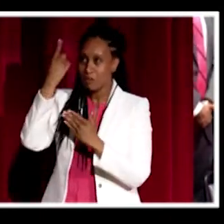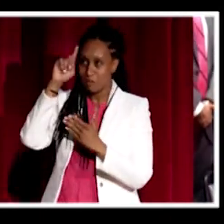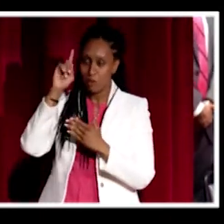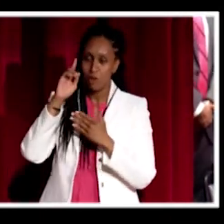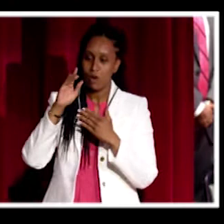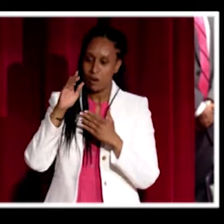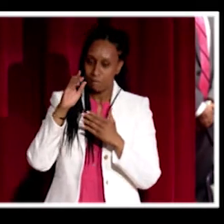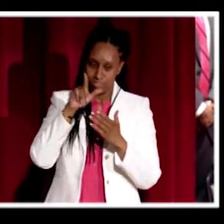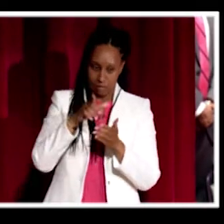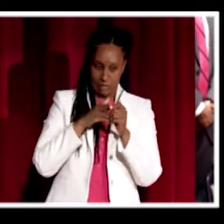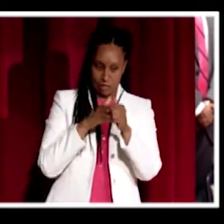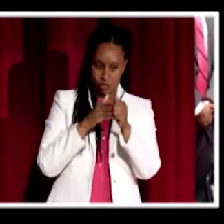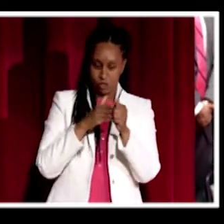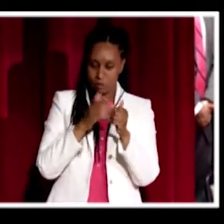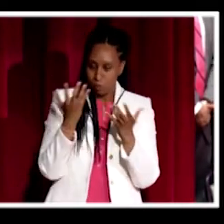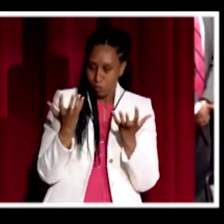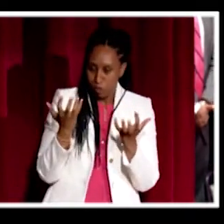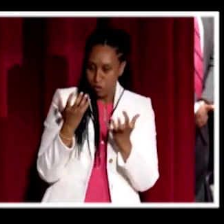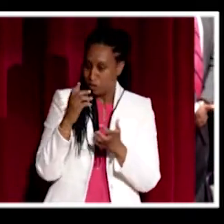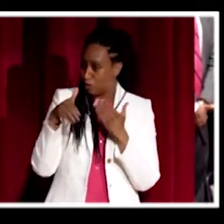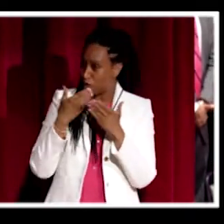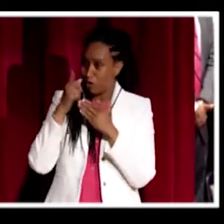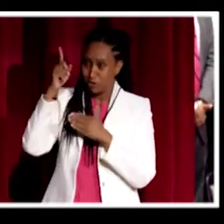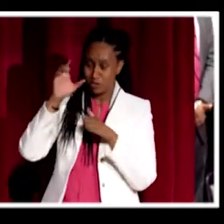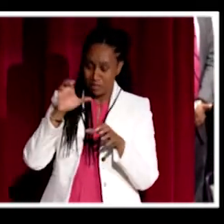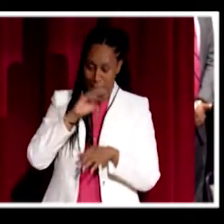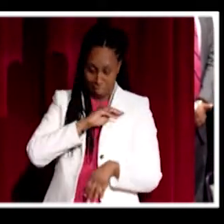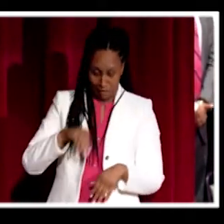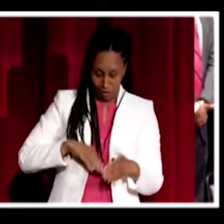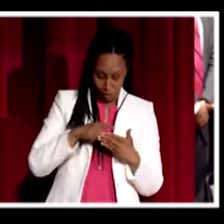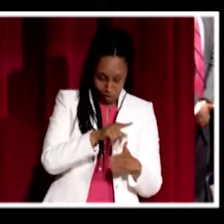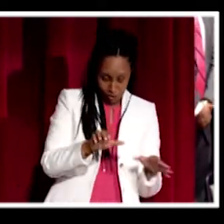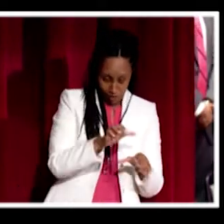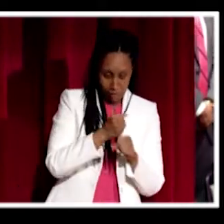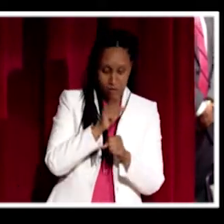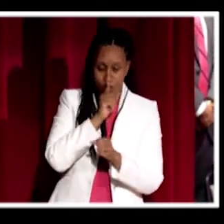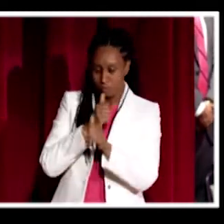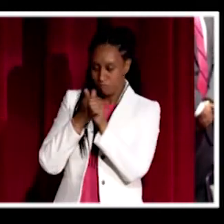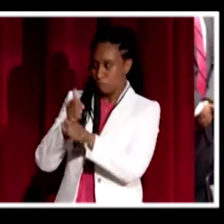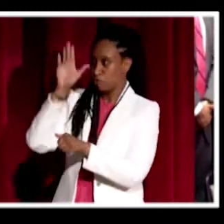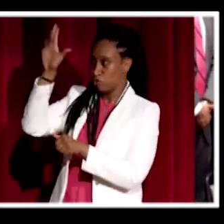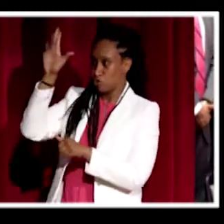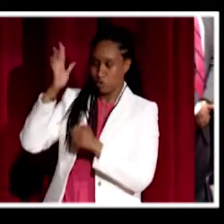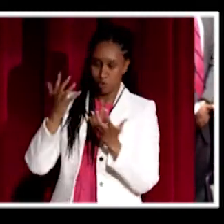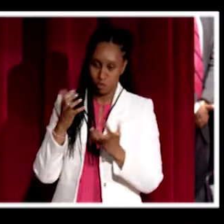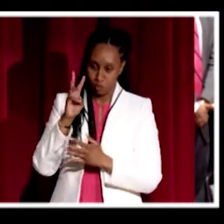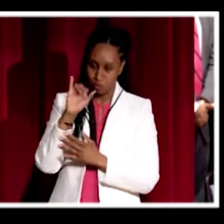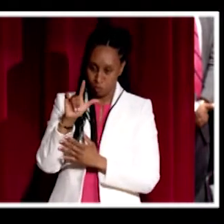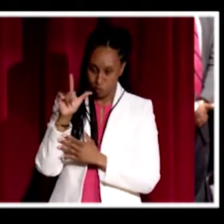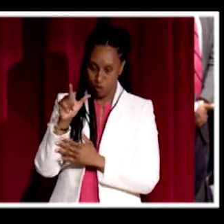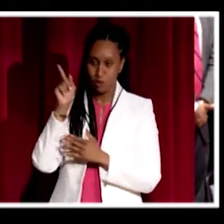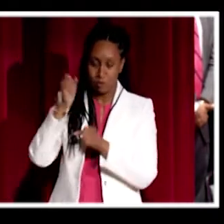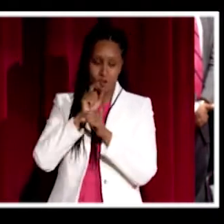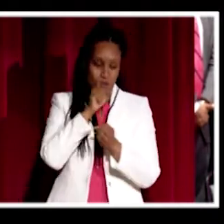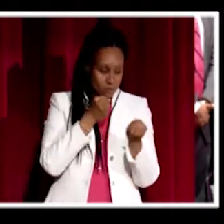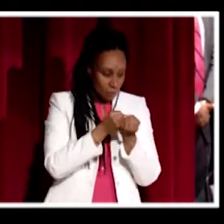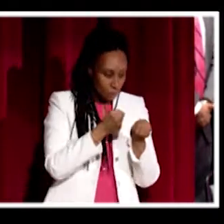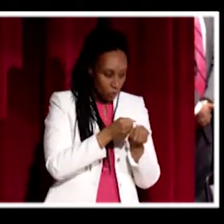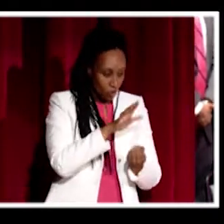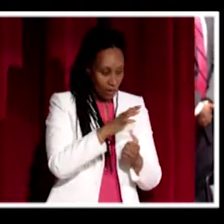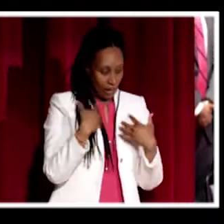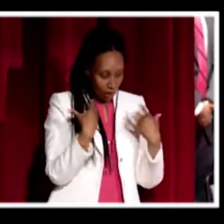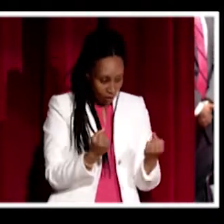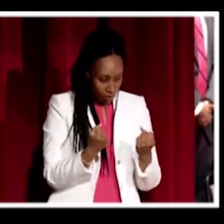this leadership, that all she does and does be in accord with your will, that you sustain her health and